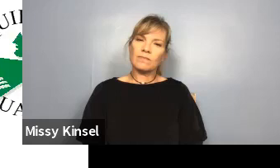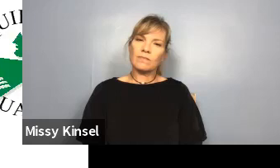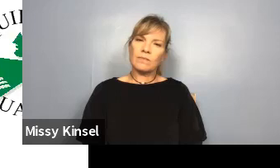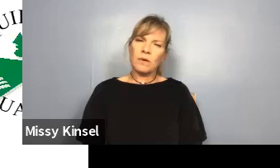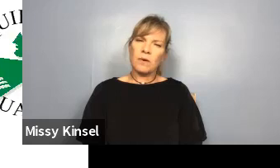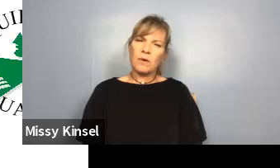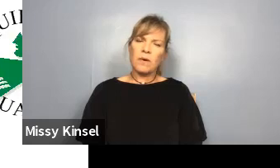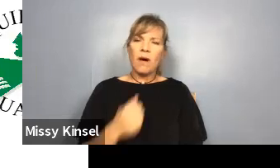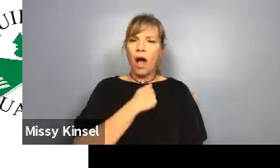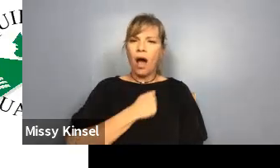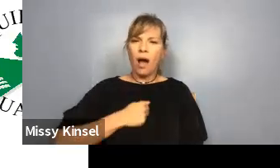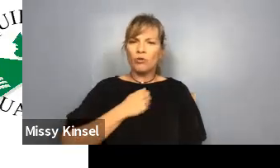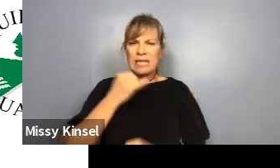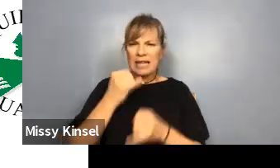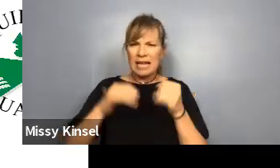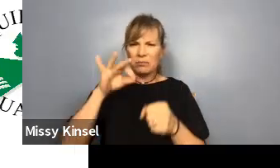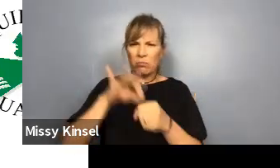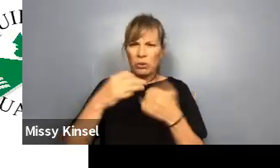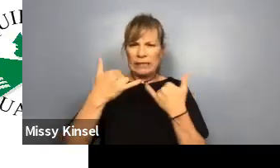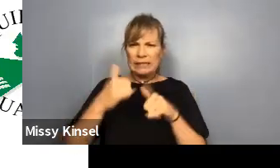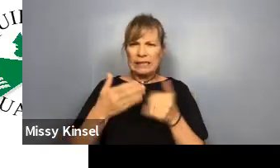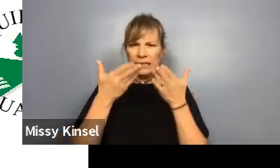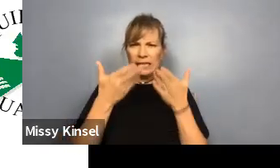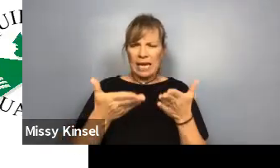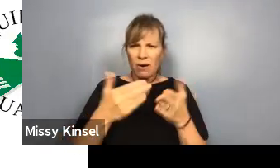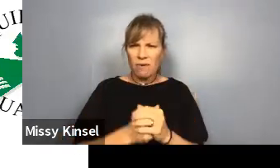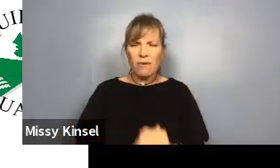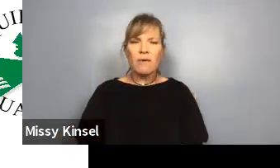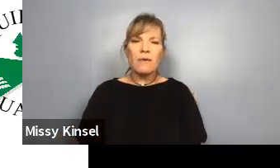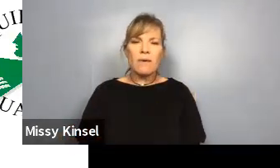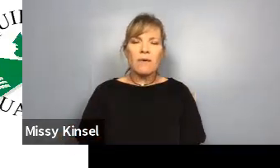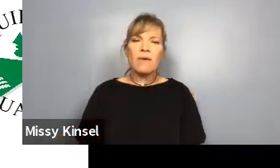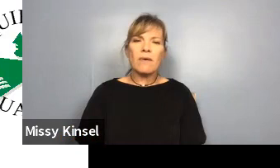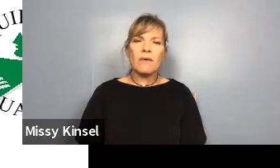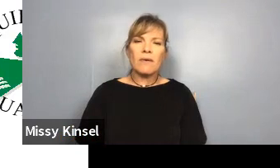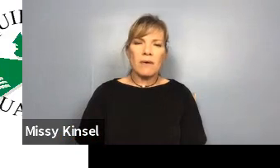Oh, I'm sorry if that last poll was still up here.